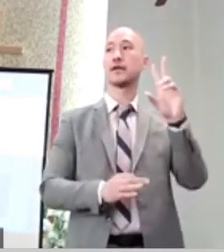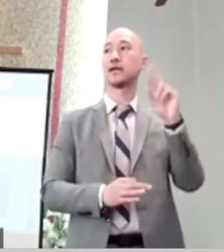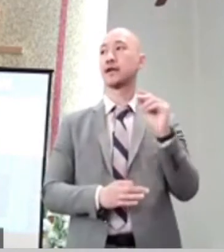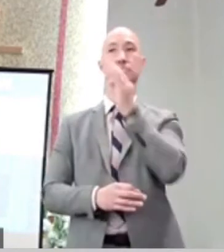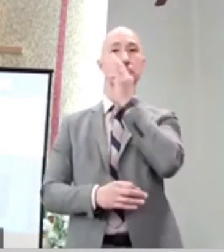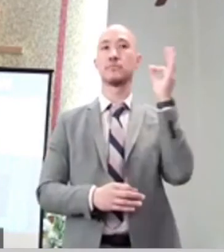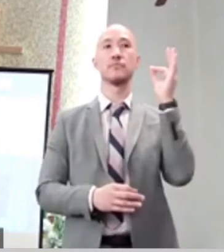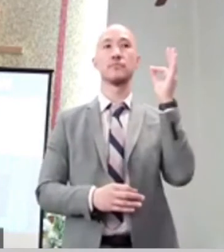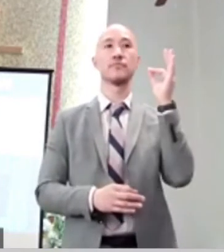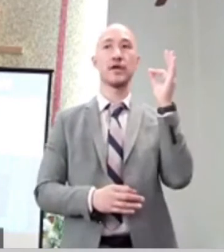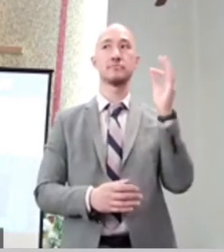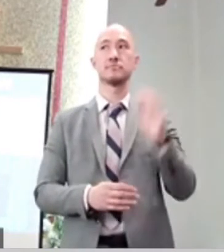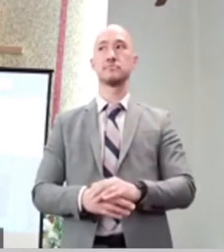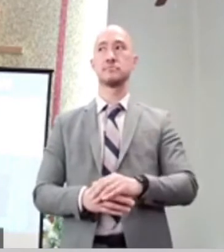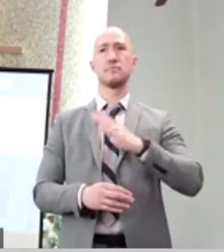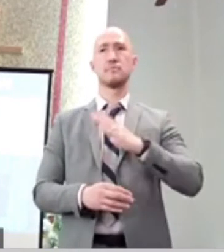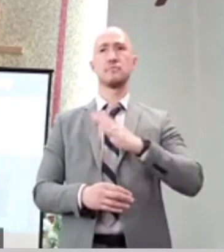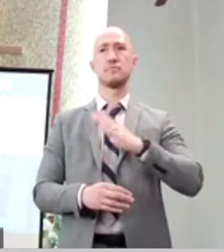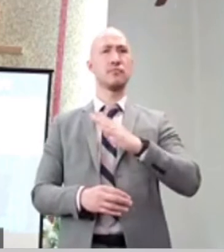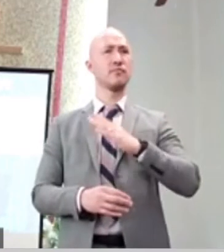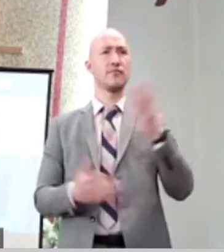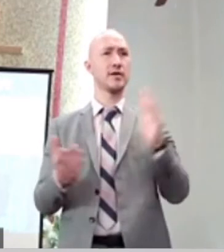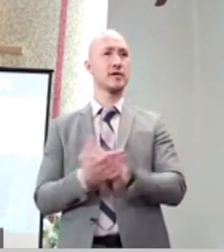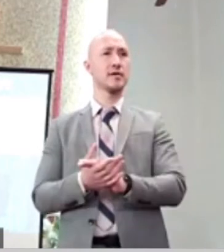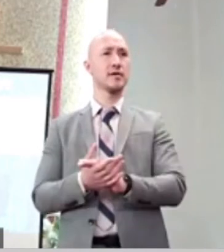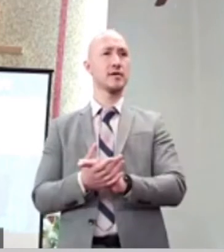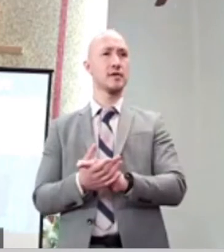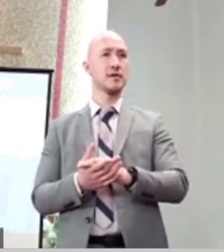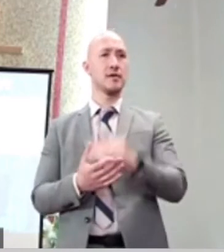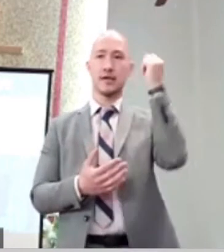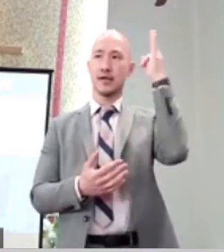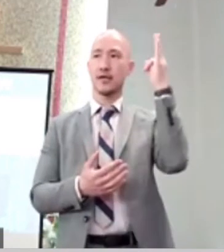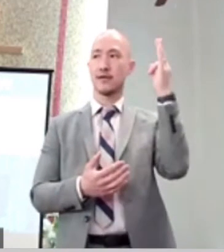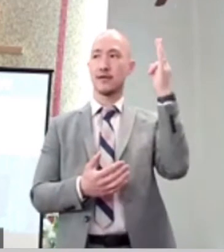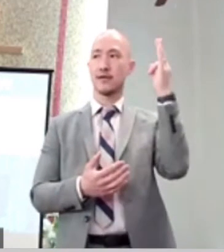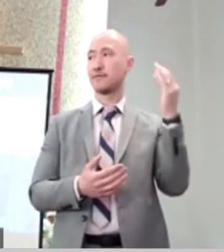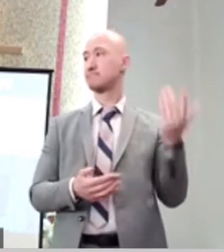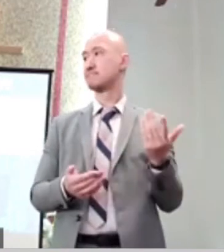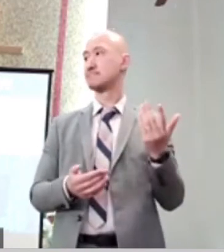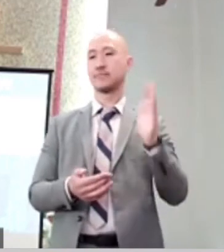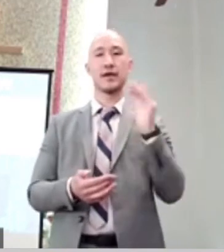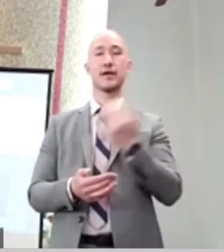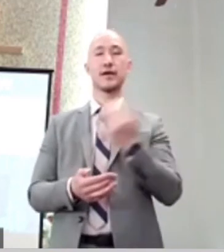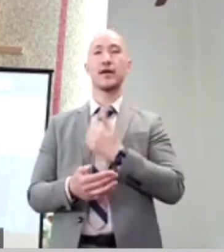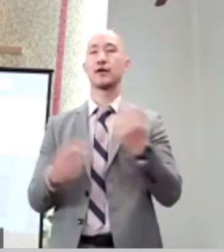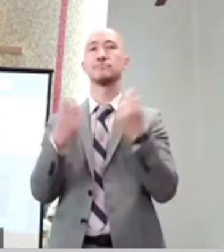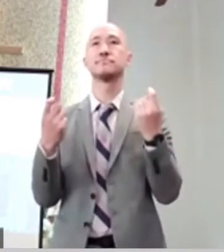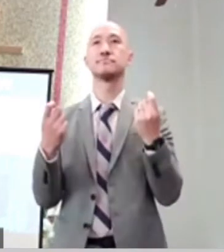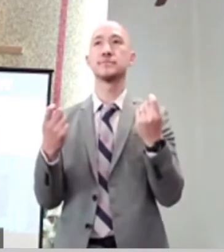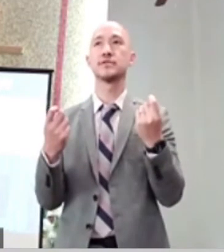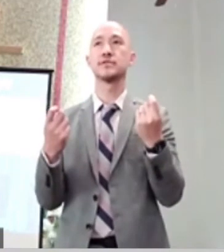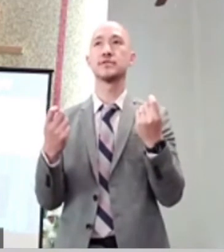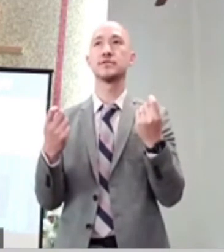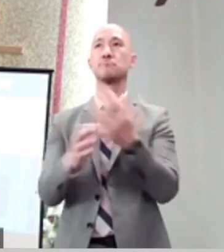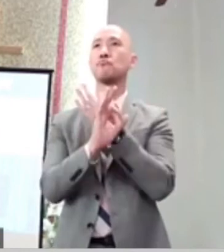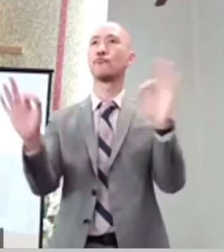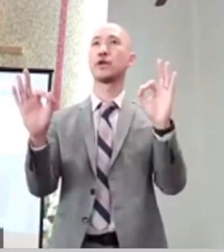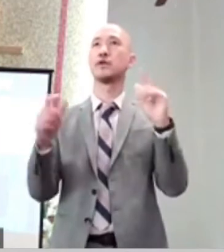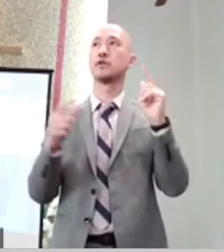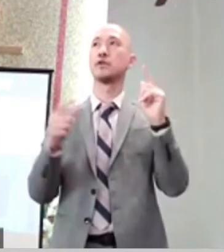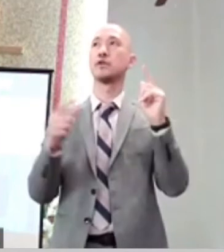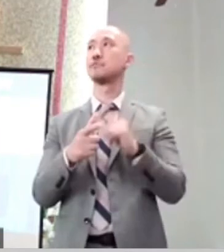thing to proclaim forgiveness of sins, isn't it? I mean, on a resurrection Sunday, how more joyous can it be